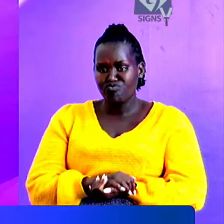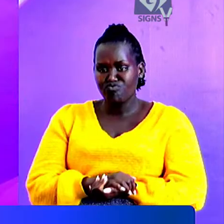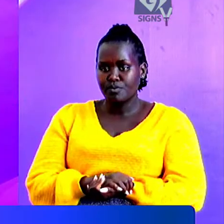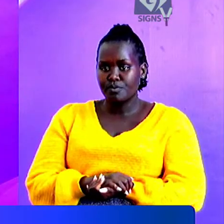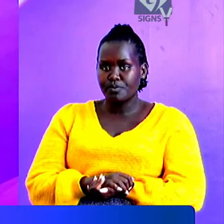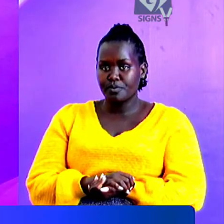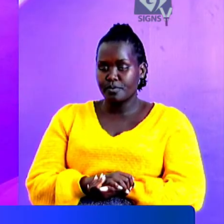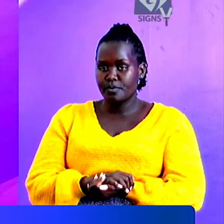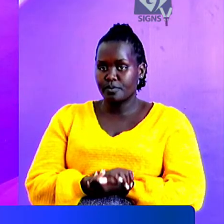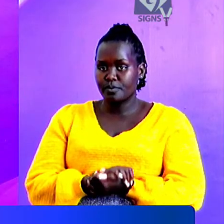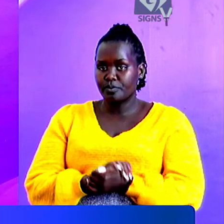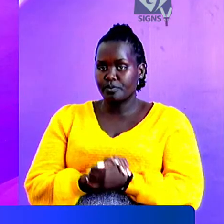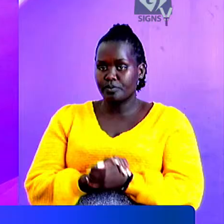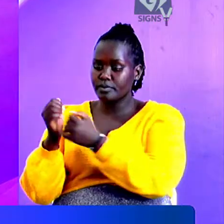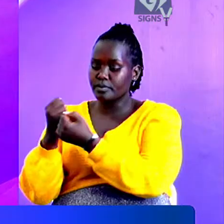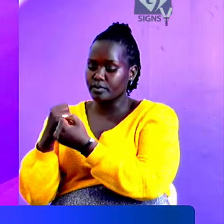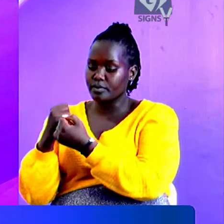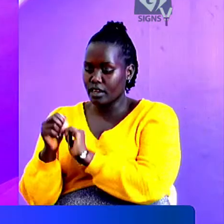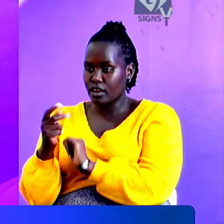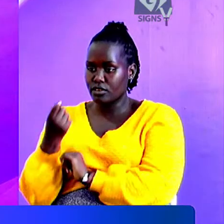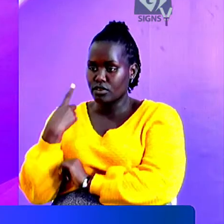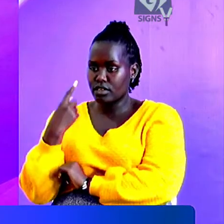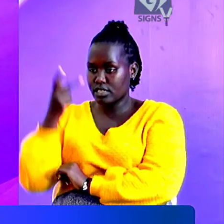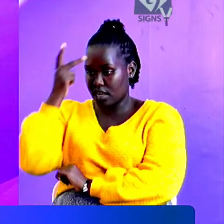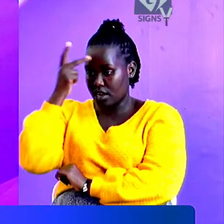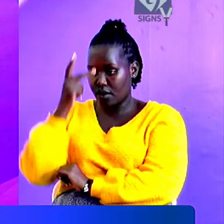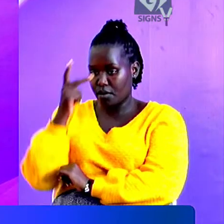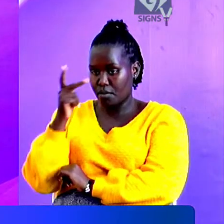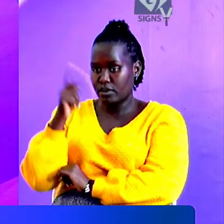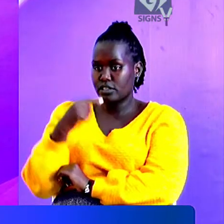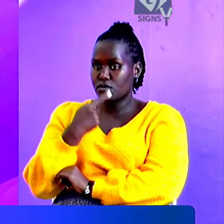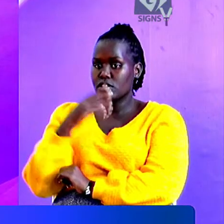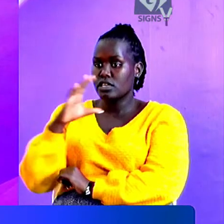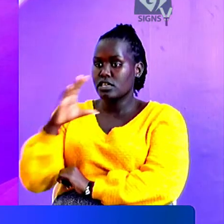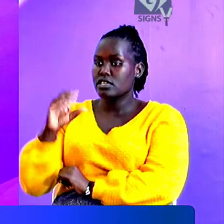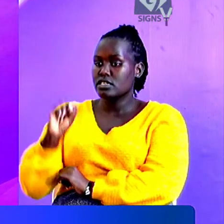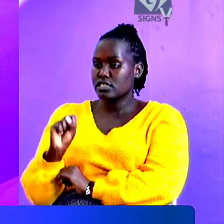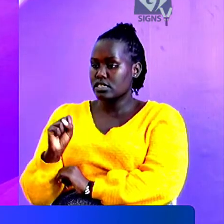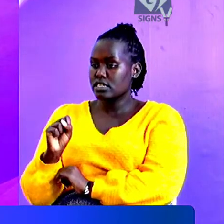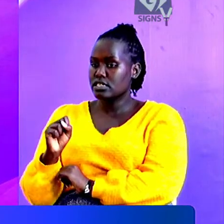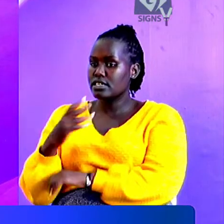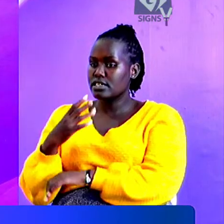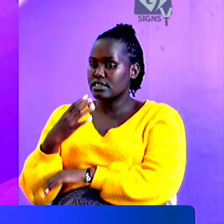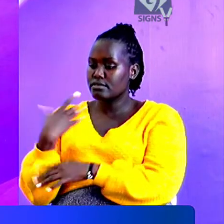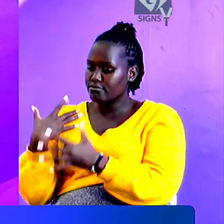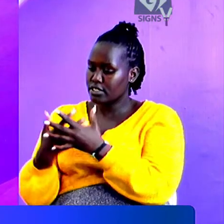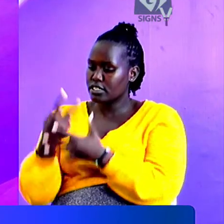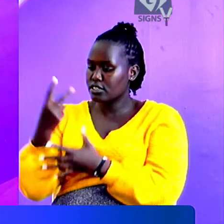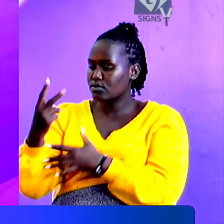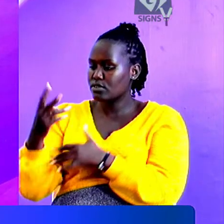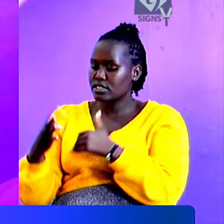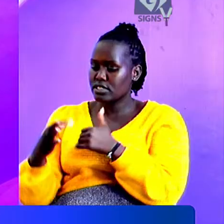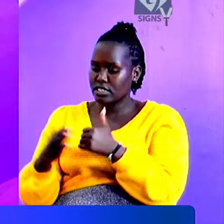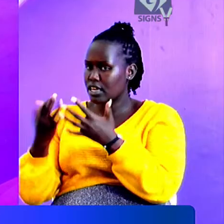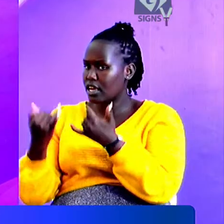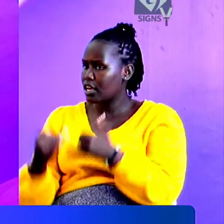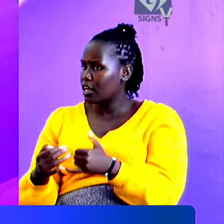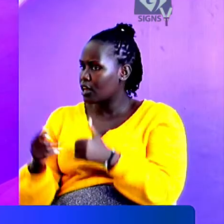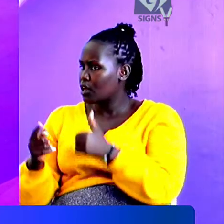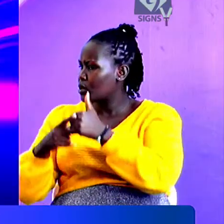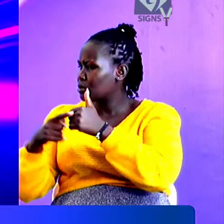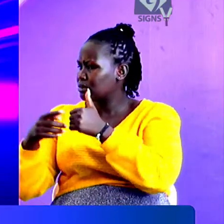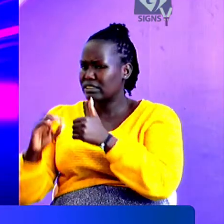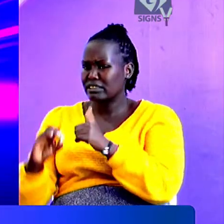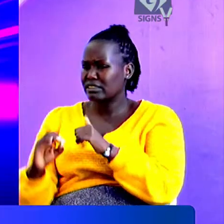cannot understand foreign policy. Someone who's been in the cabinet since he was 28 and now he's in his 60s. I mean, probably